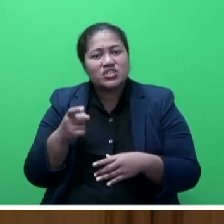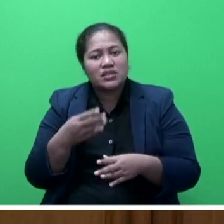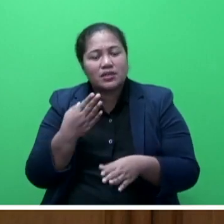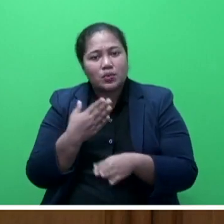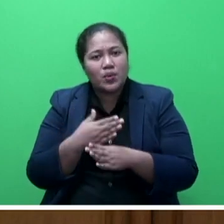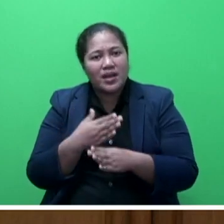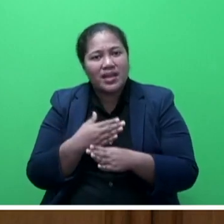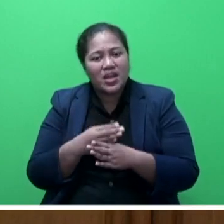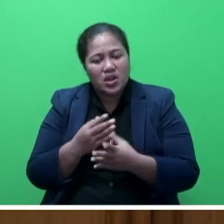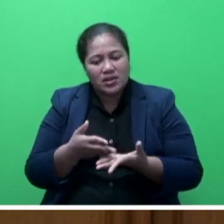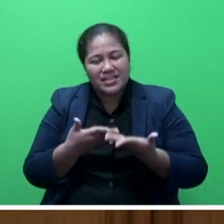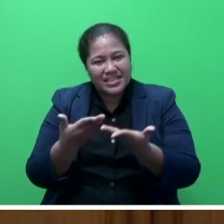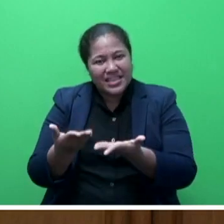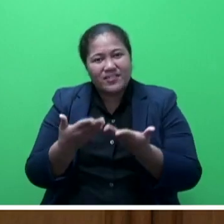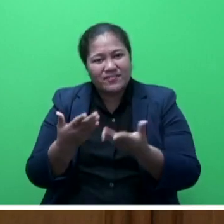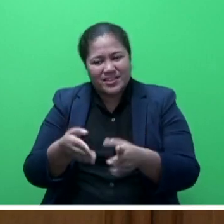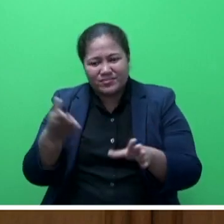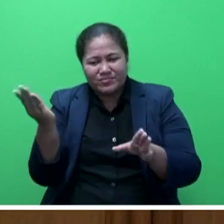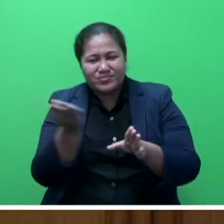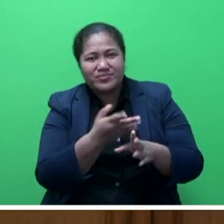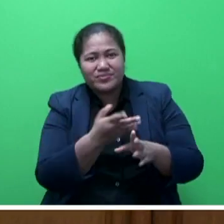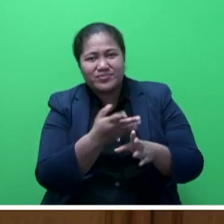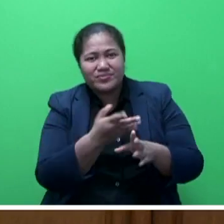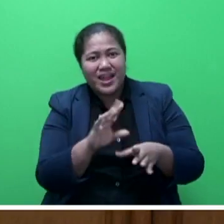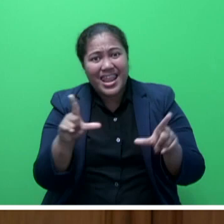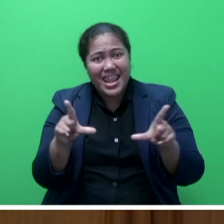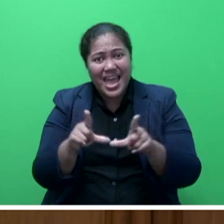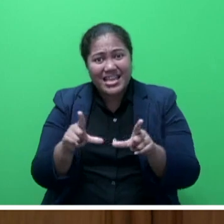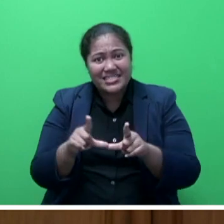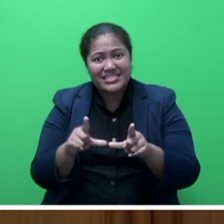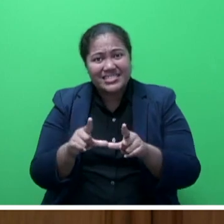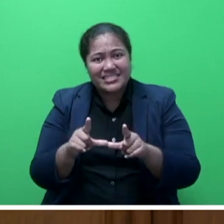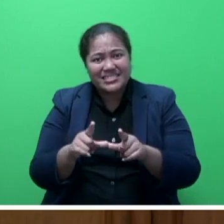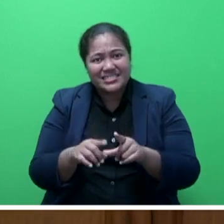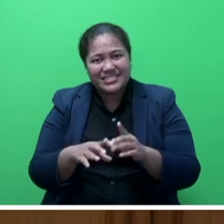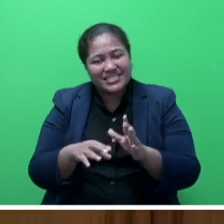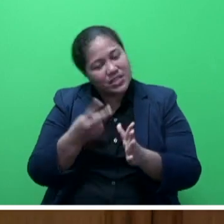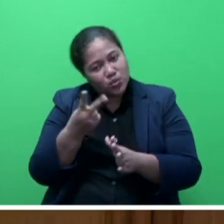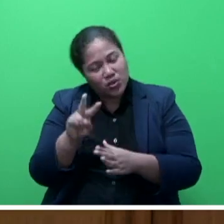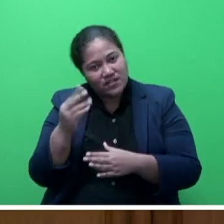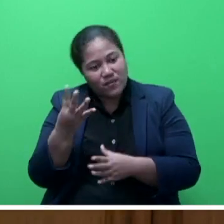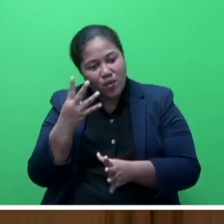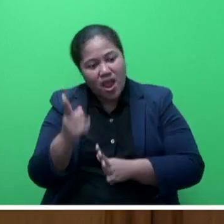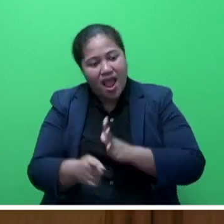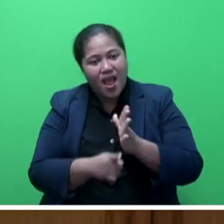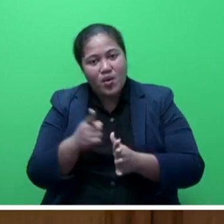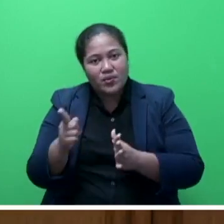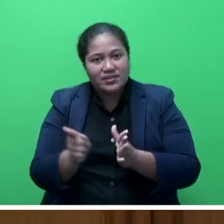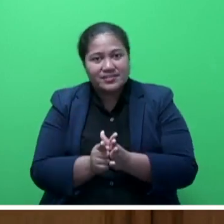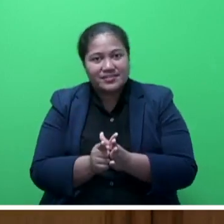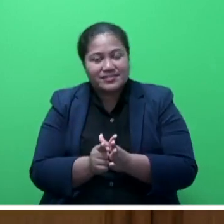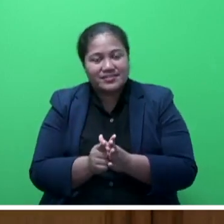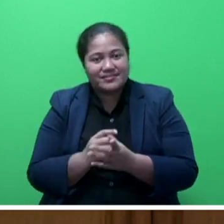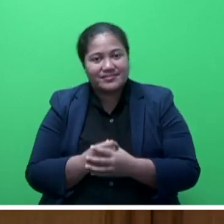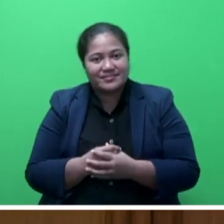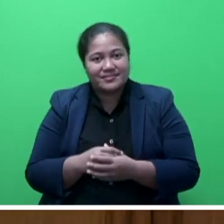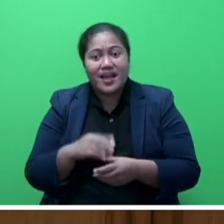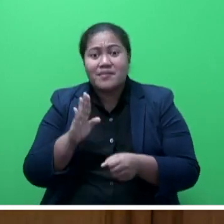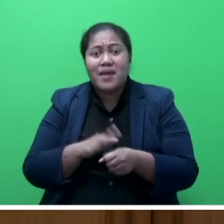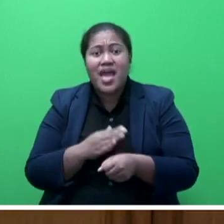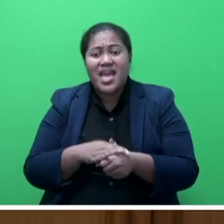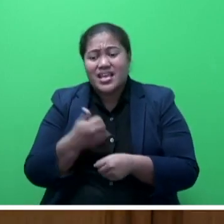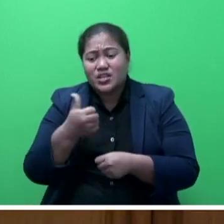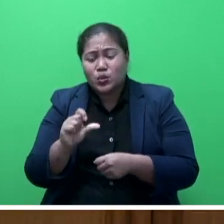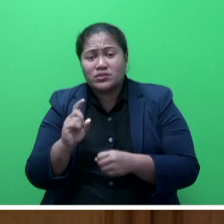harvesting licenses also within 24 hours, taking advantage of the advancement in